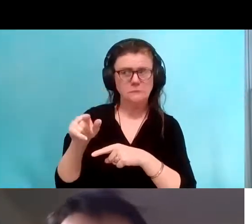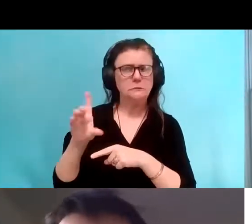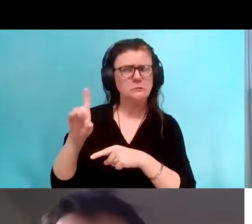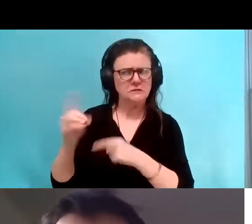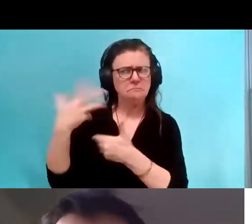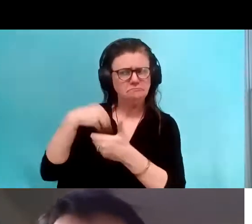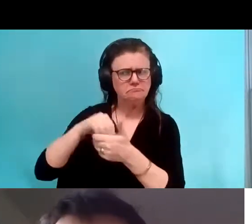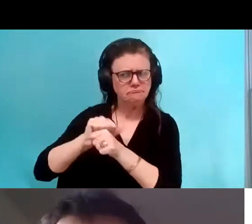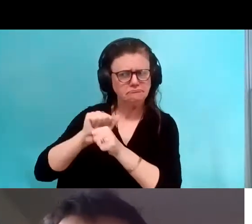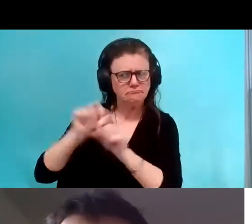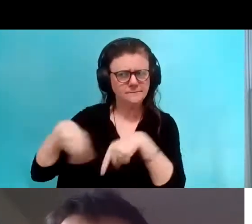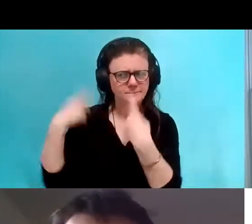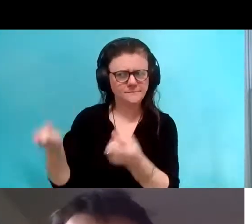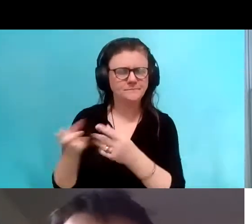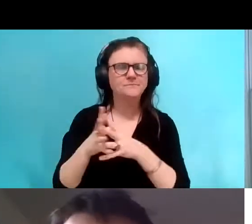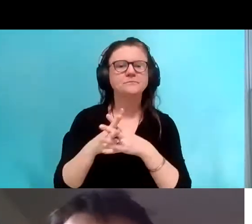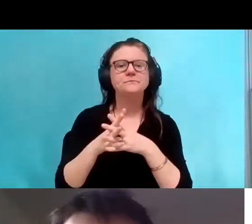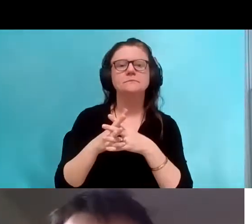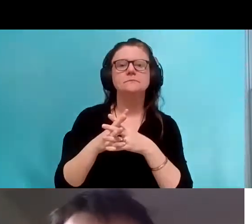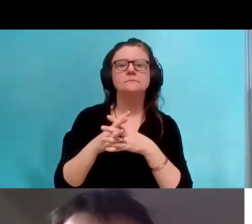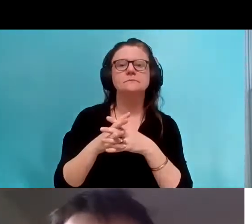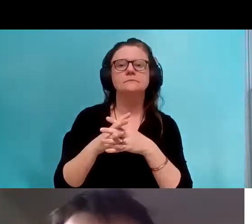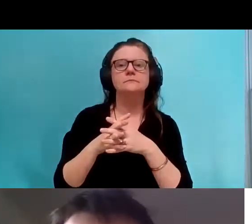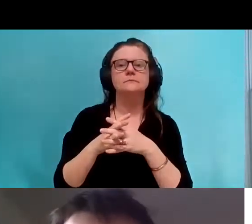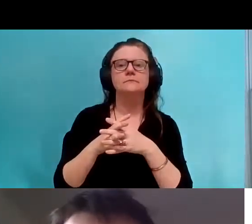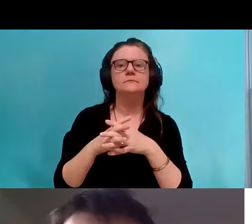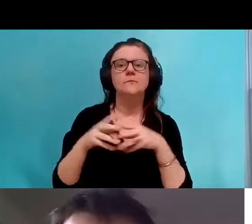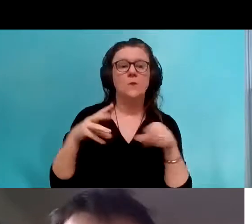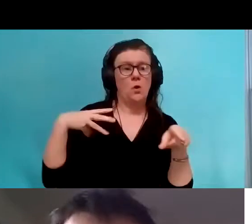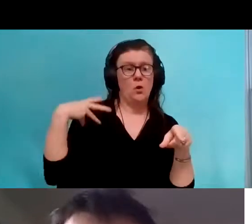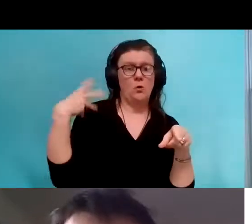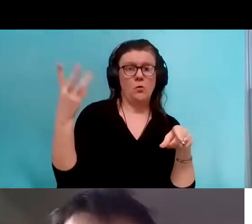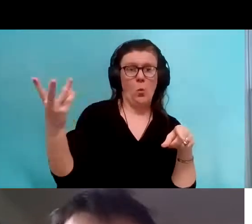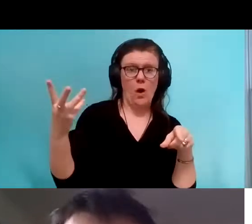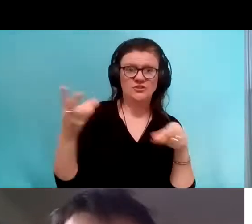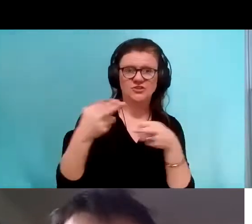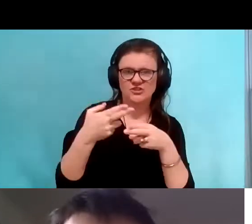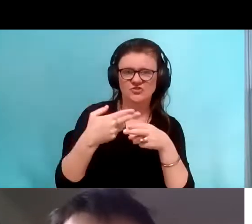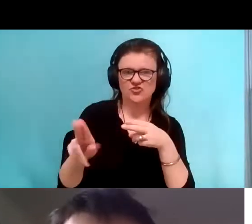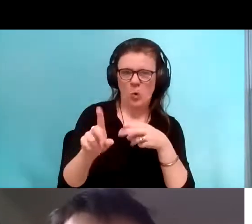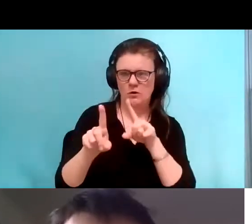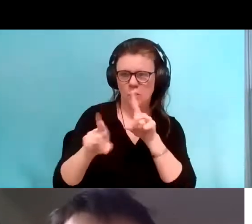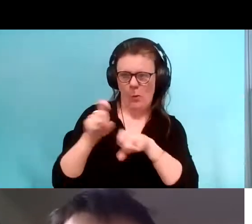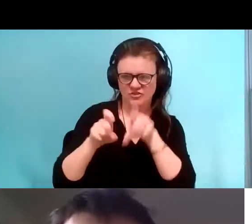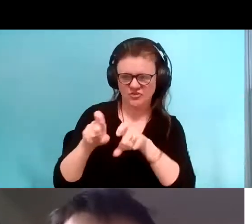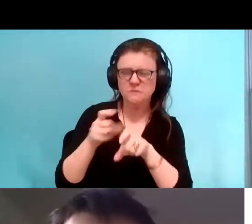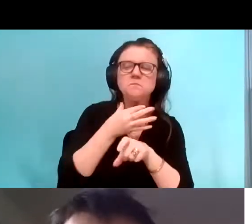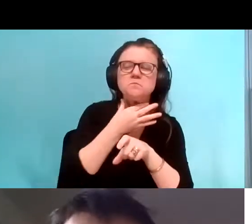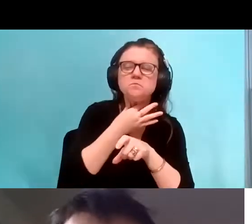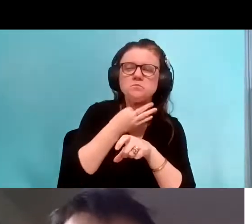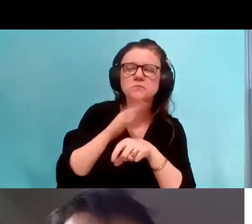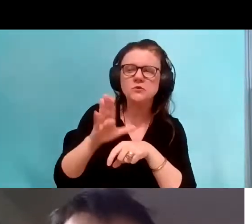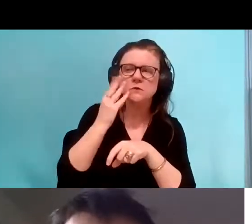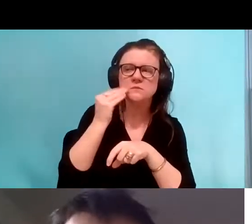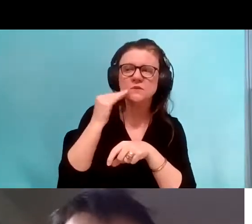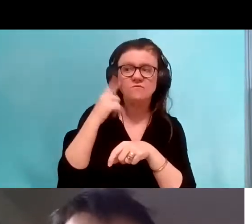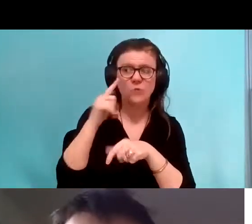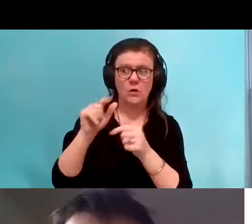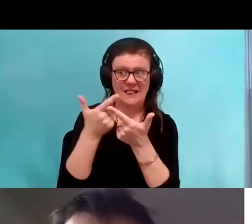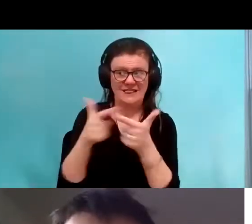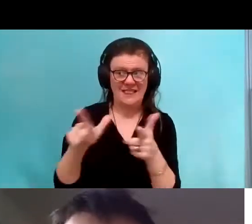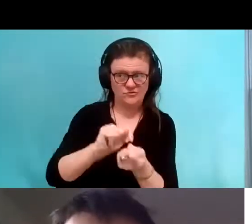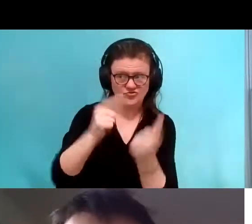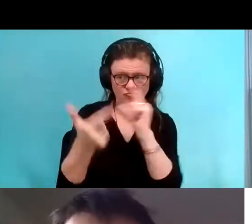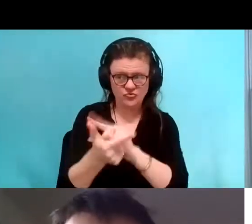of work on. So in terms of the Washington Group short set, what's been your experience around translation issues into